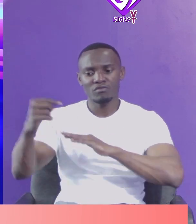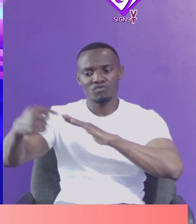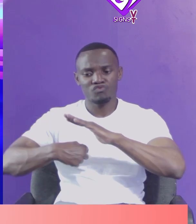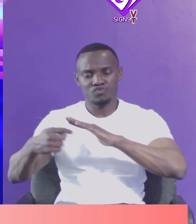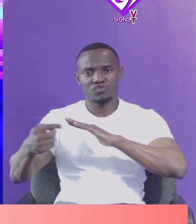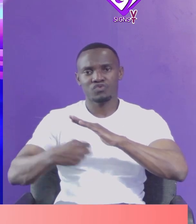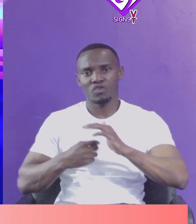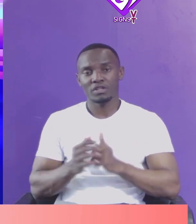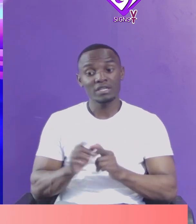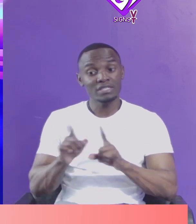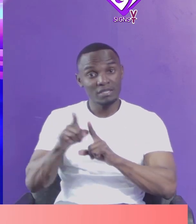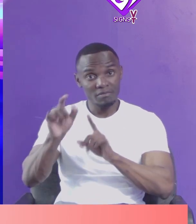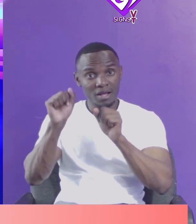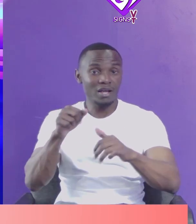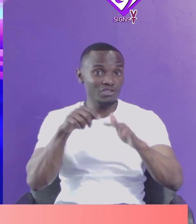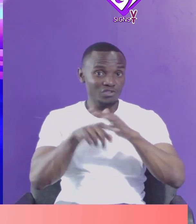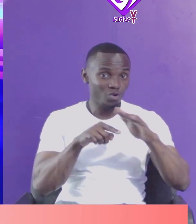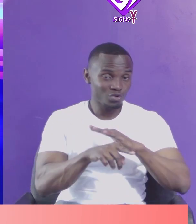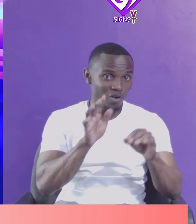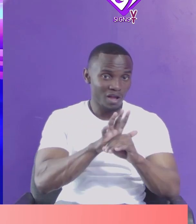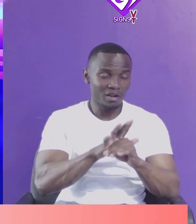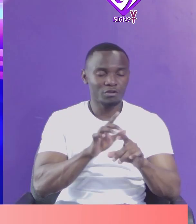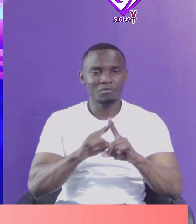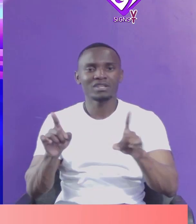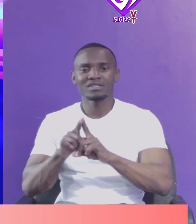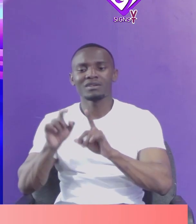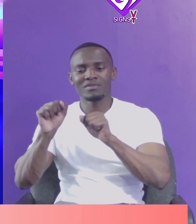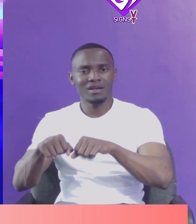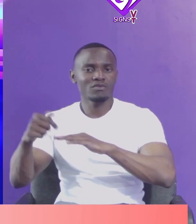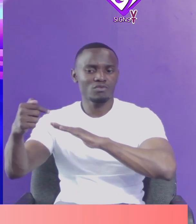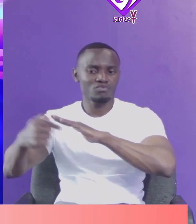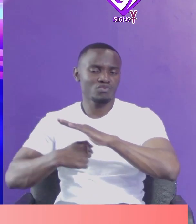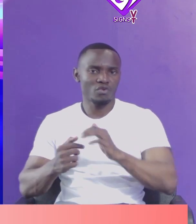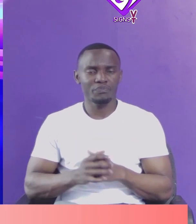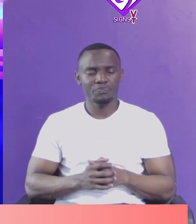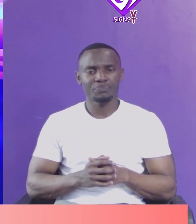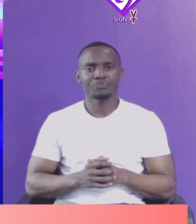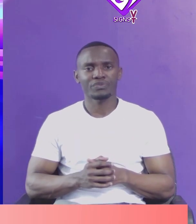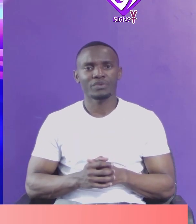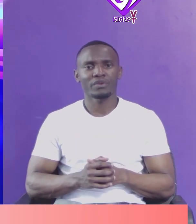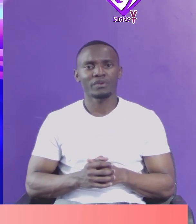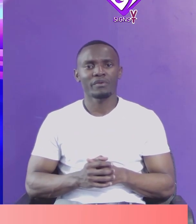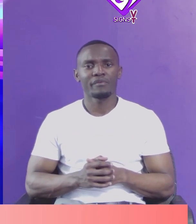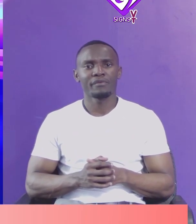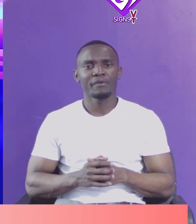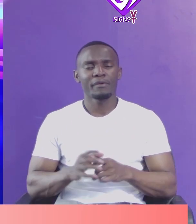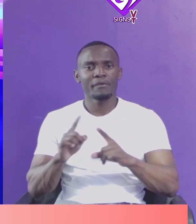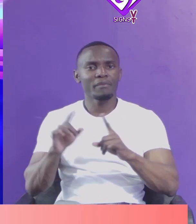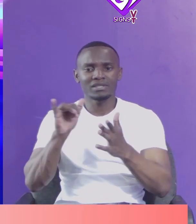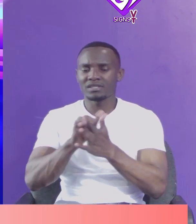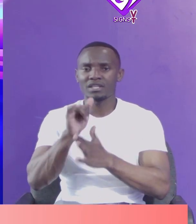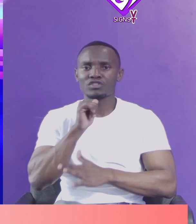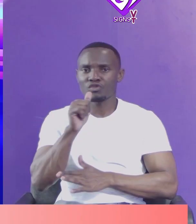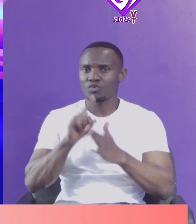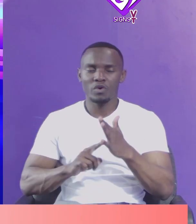They can score more goals, but they still have to score. They're conceding, but they still have to score more goals. Yes. Of course, that's not really what Kenya really wants.